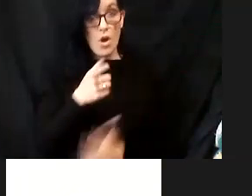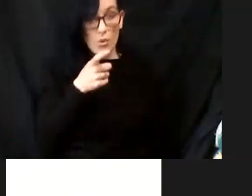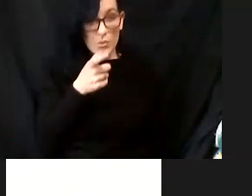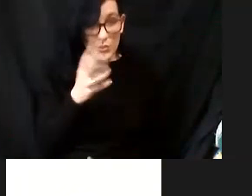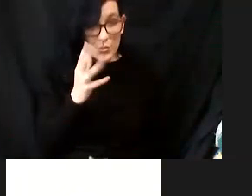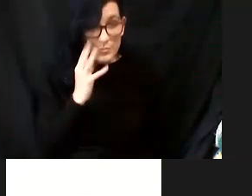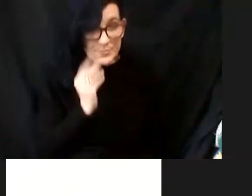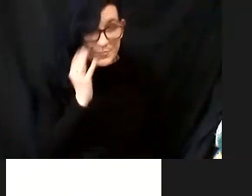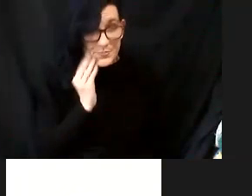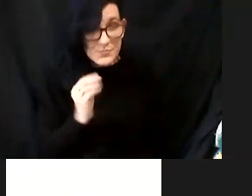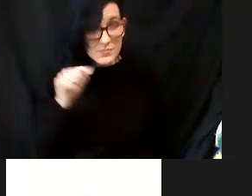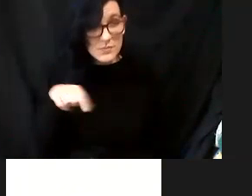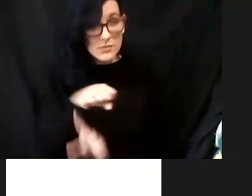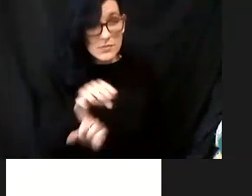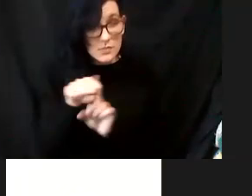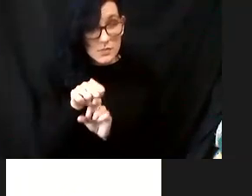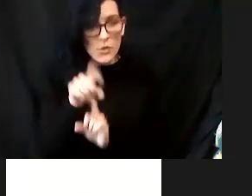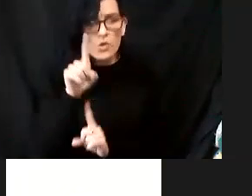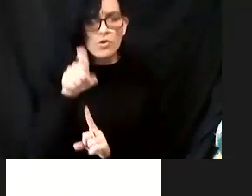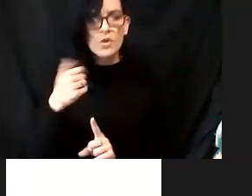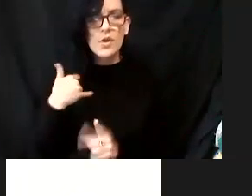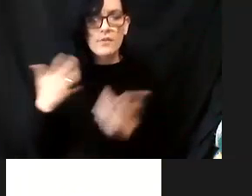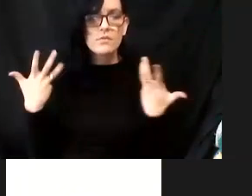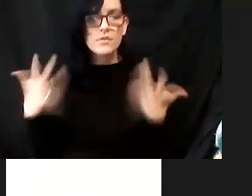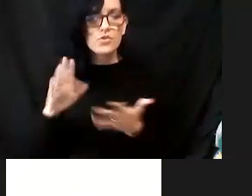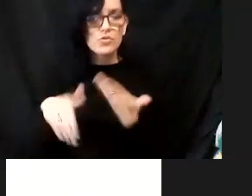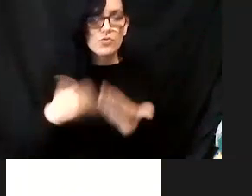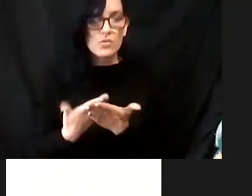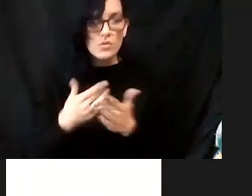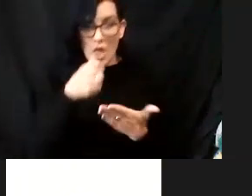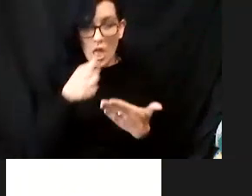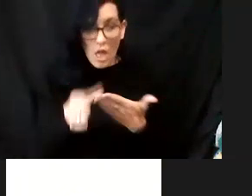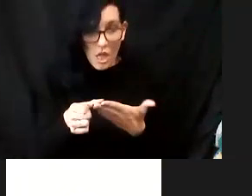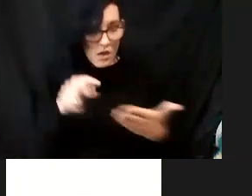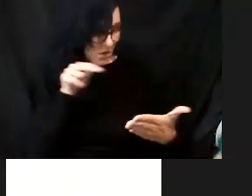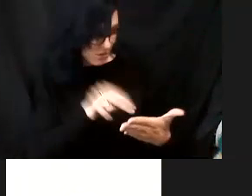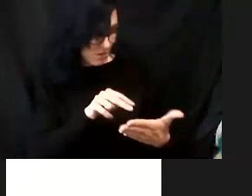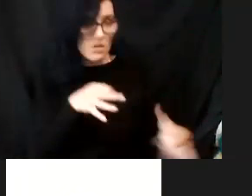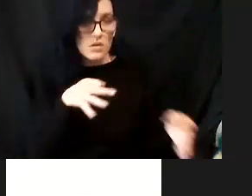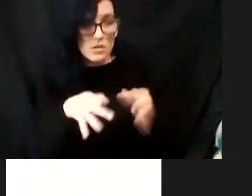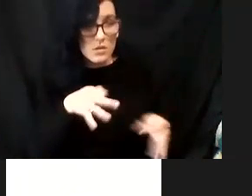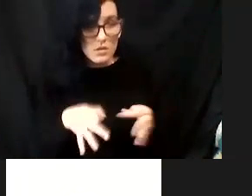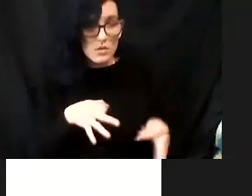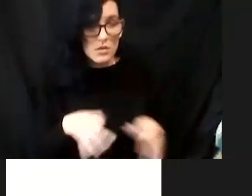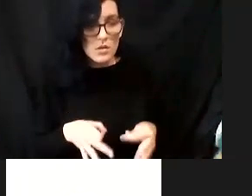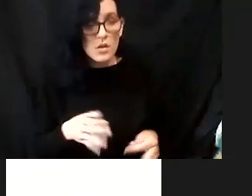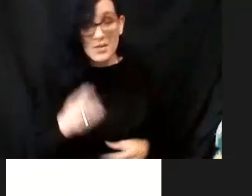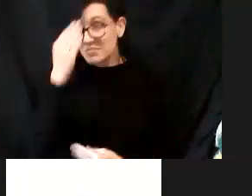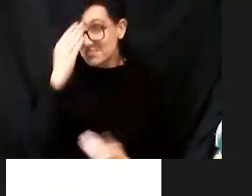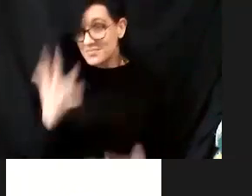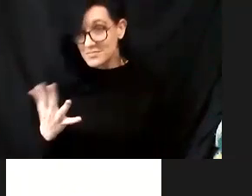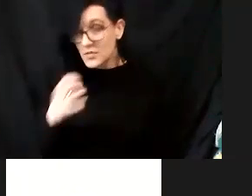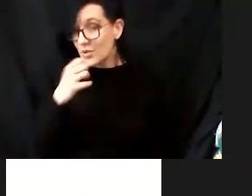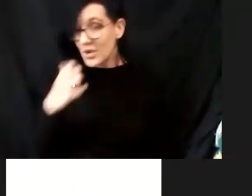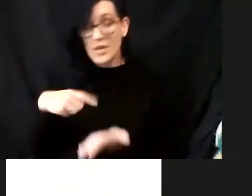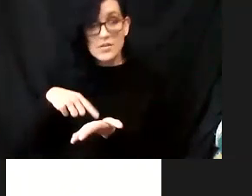their servicer explaining this. So you may have gotten a letter in the mail saying, hey, we're not going to be sending you any billing